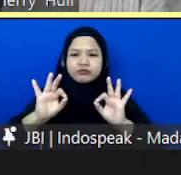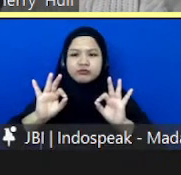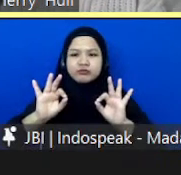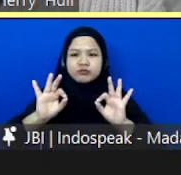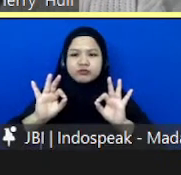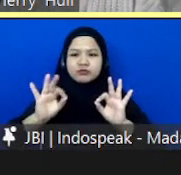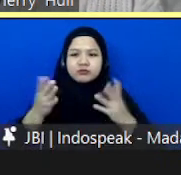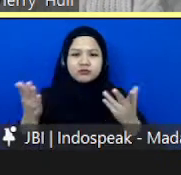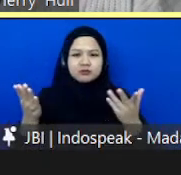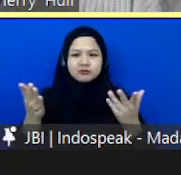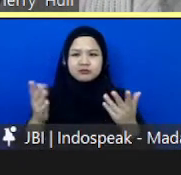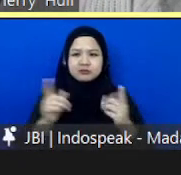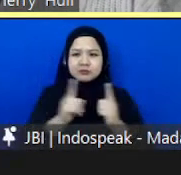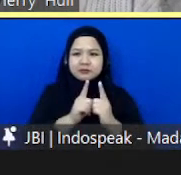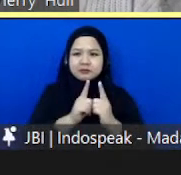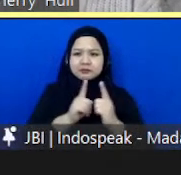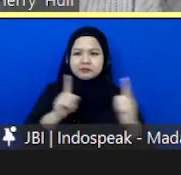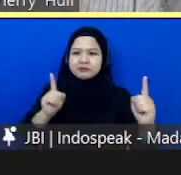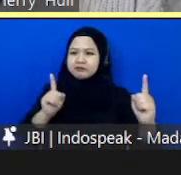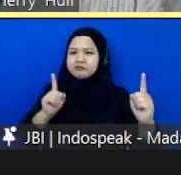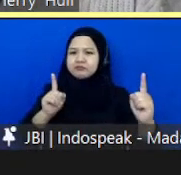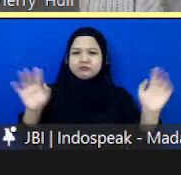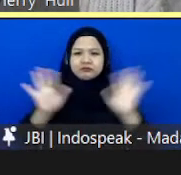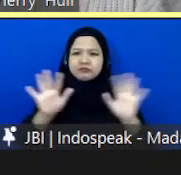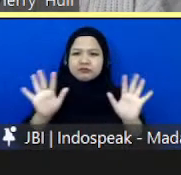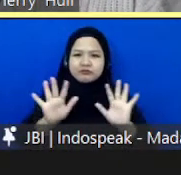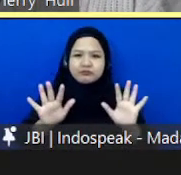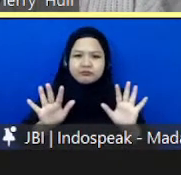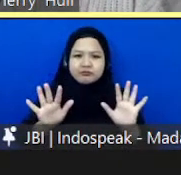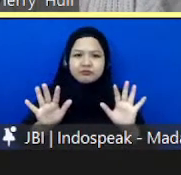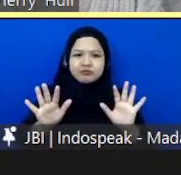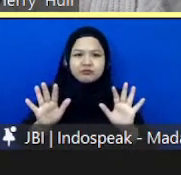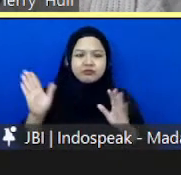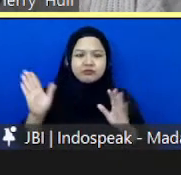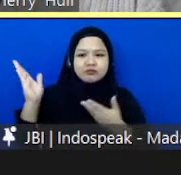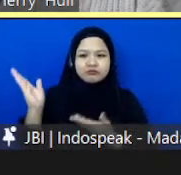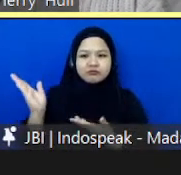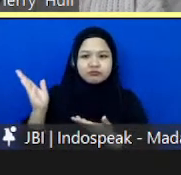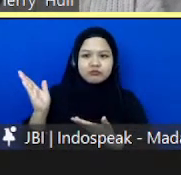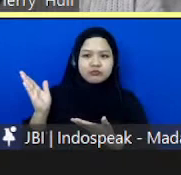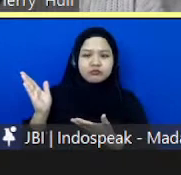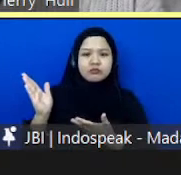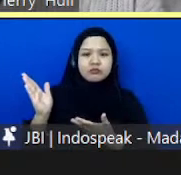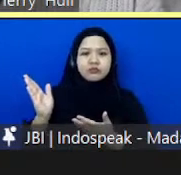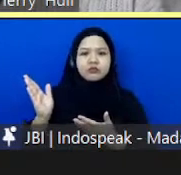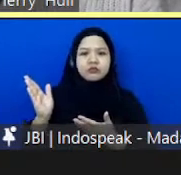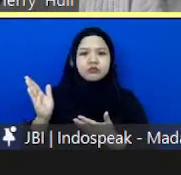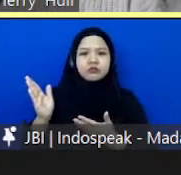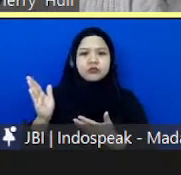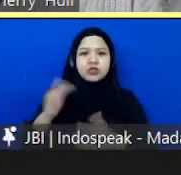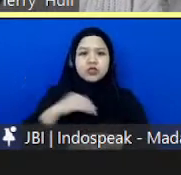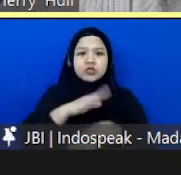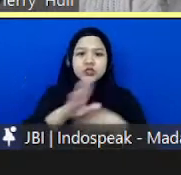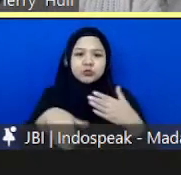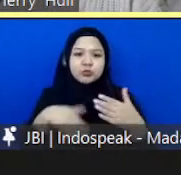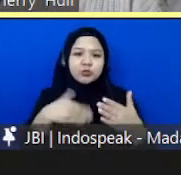not keeping much of a social distance. The whole idea